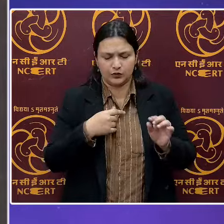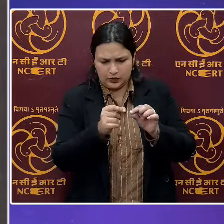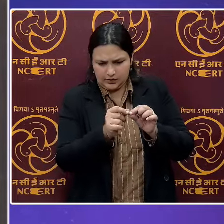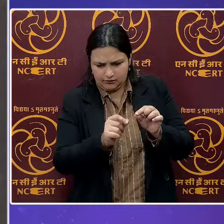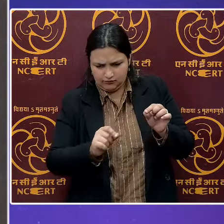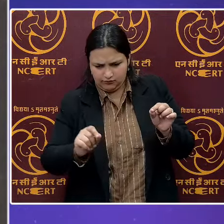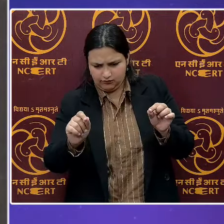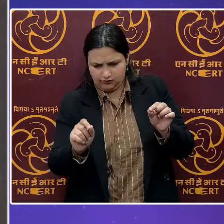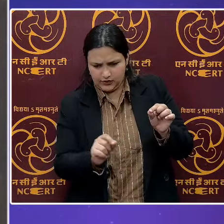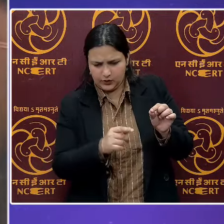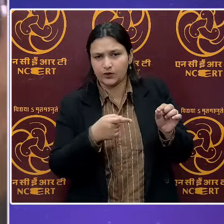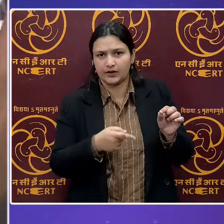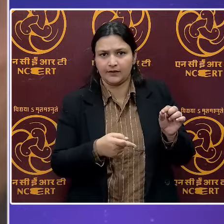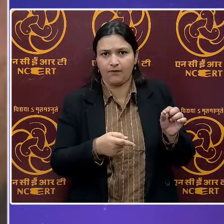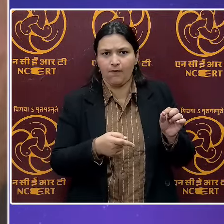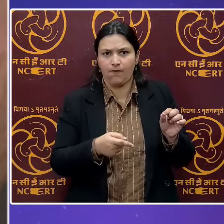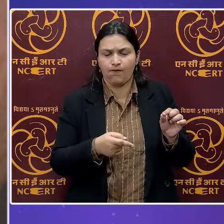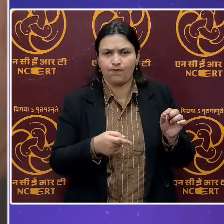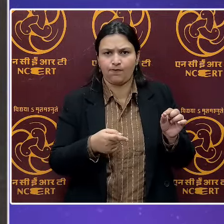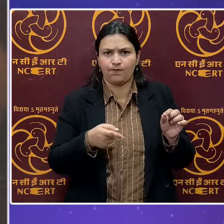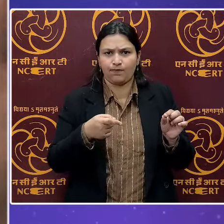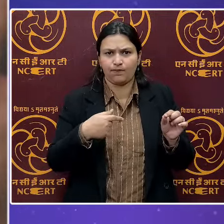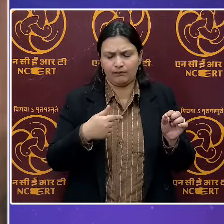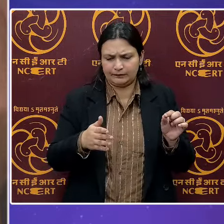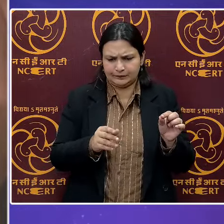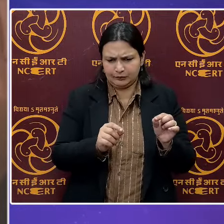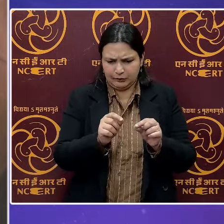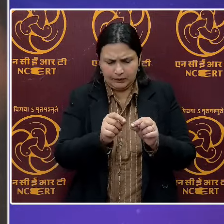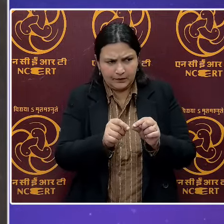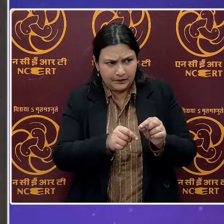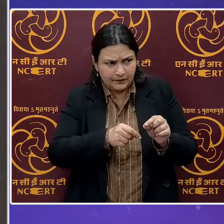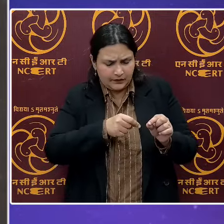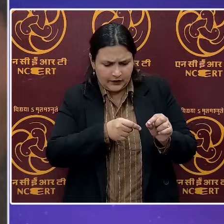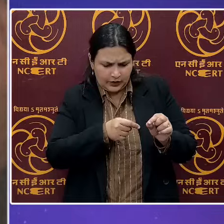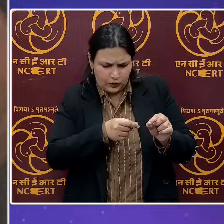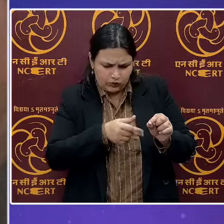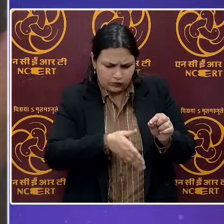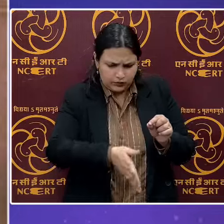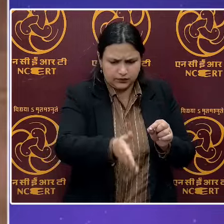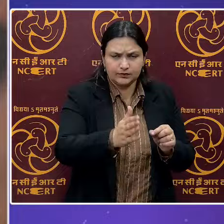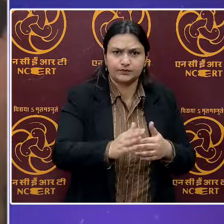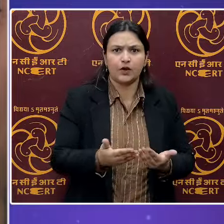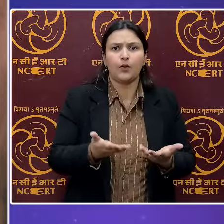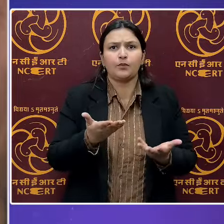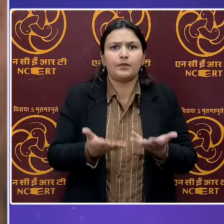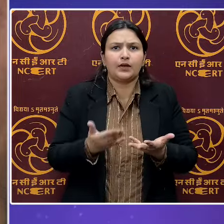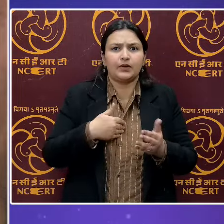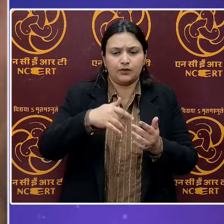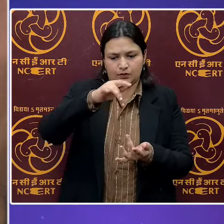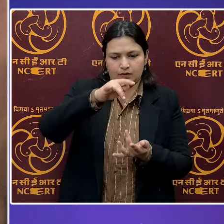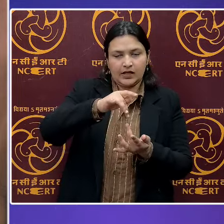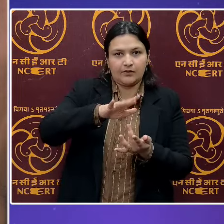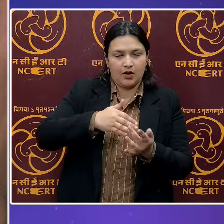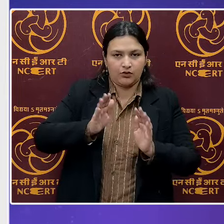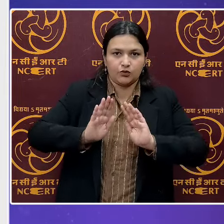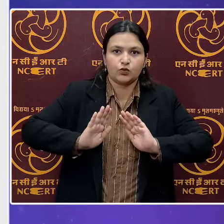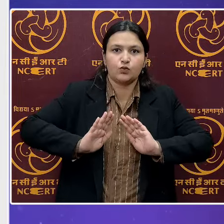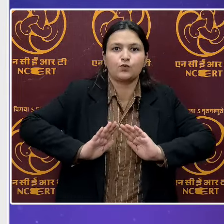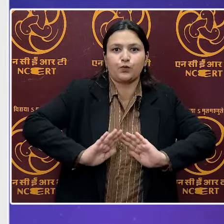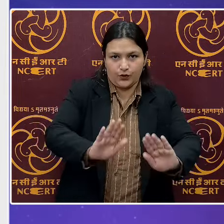you take the case of a swing, you may not pull the swing to the side and leave it. From the center itself you might push it. So that